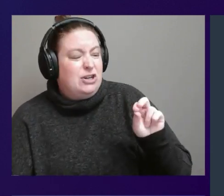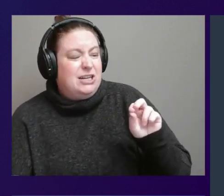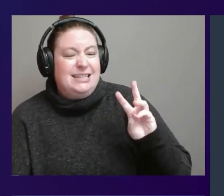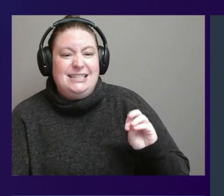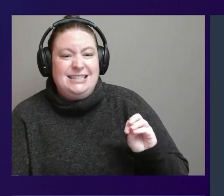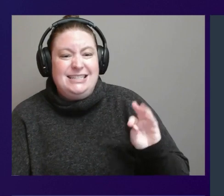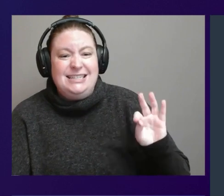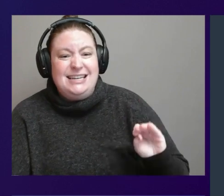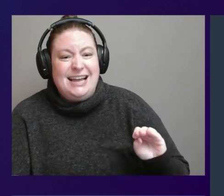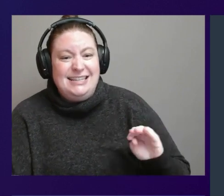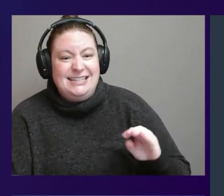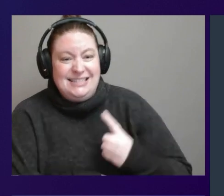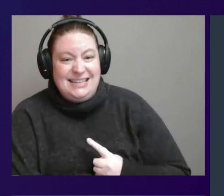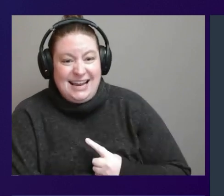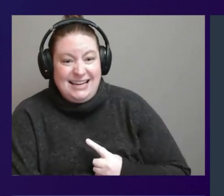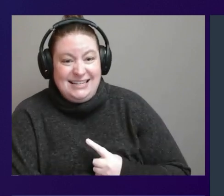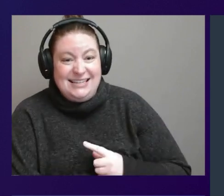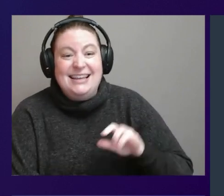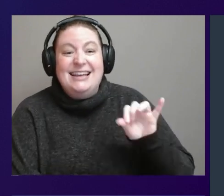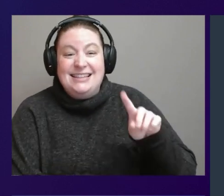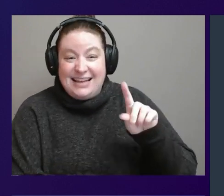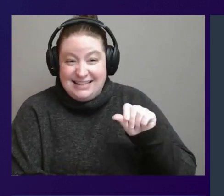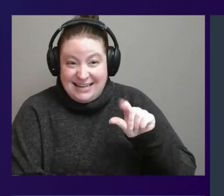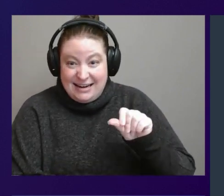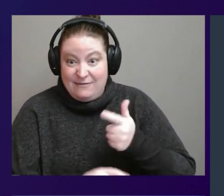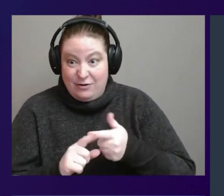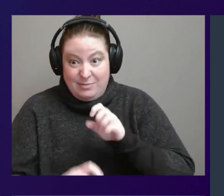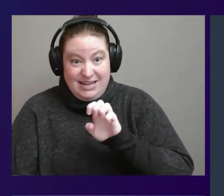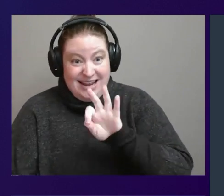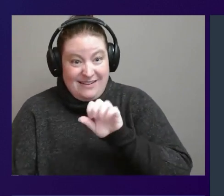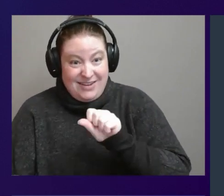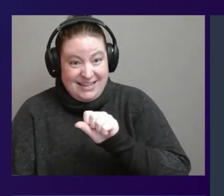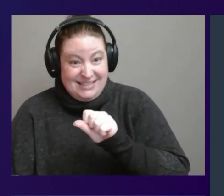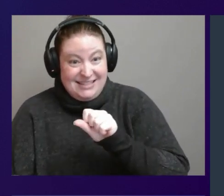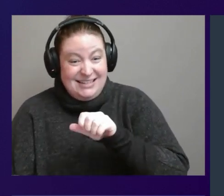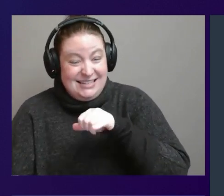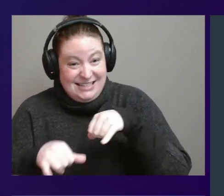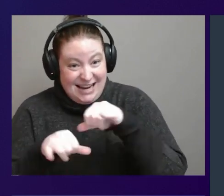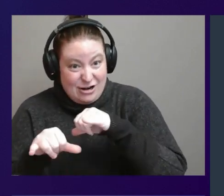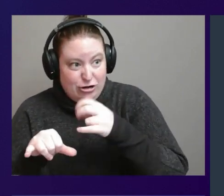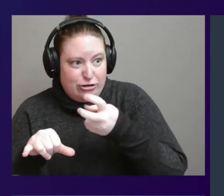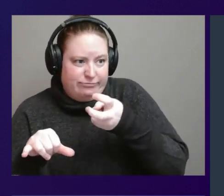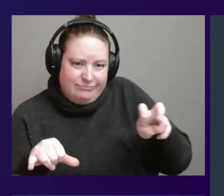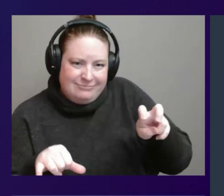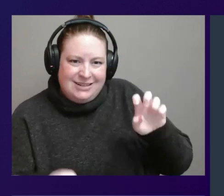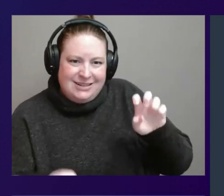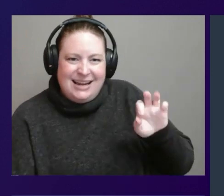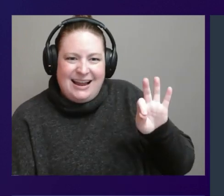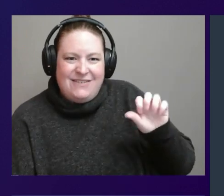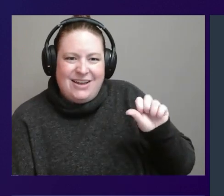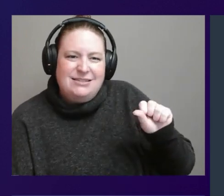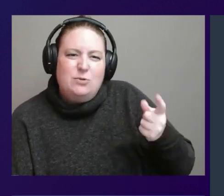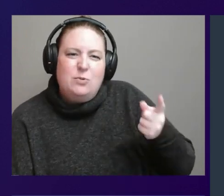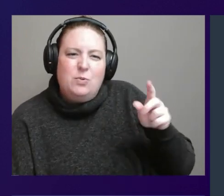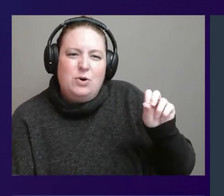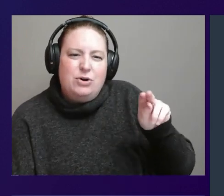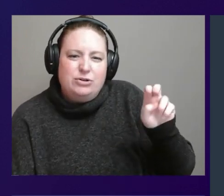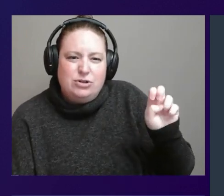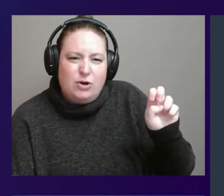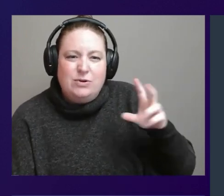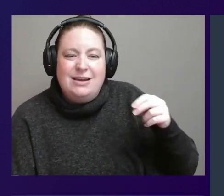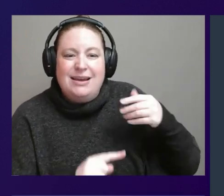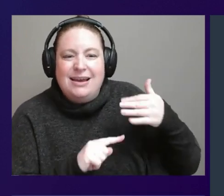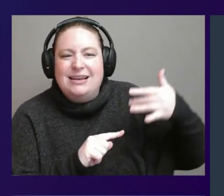automatically moves that data from EFS Standard to EFS One Zone into their corresponding infrequent access